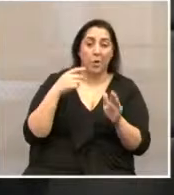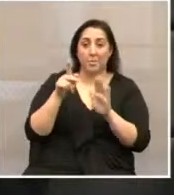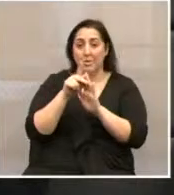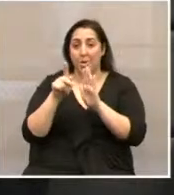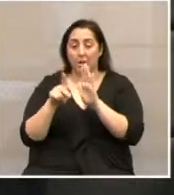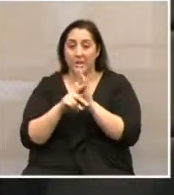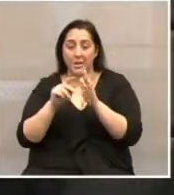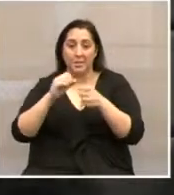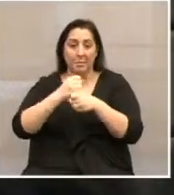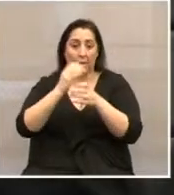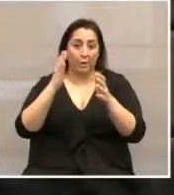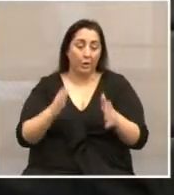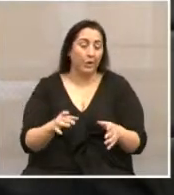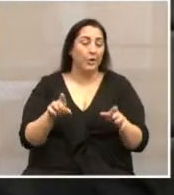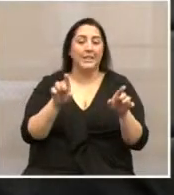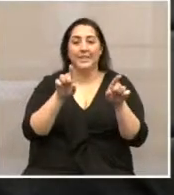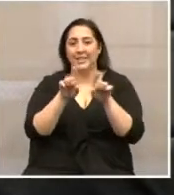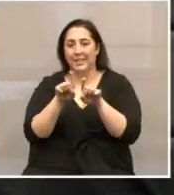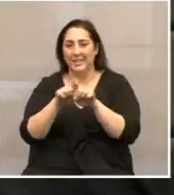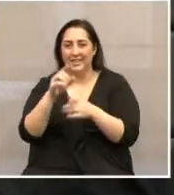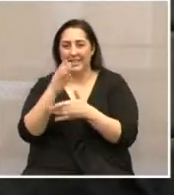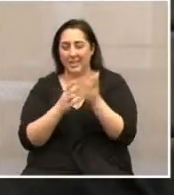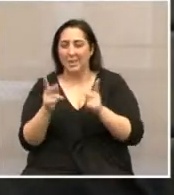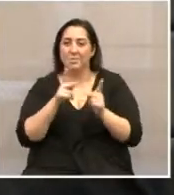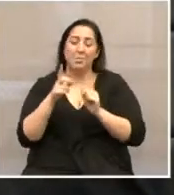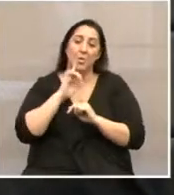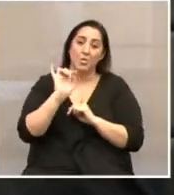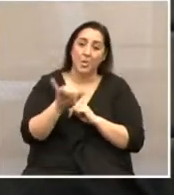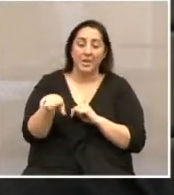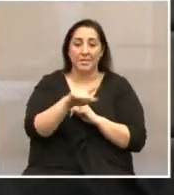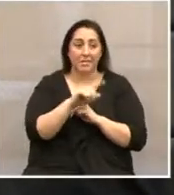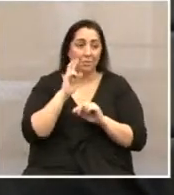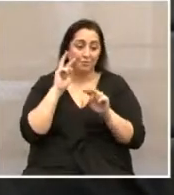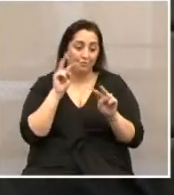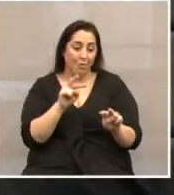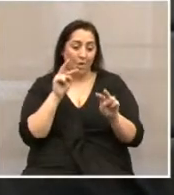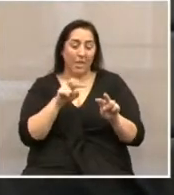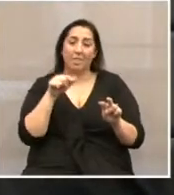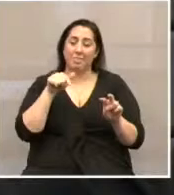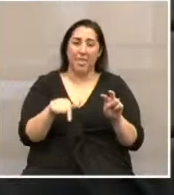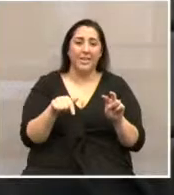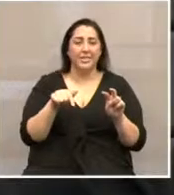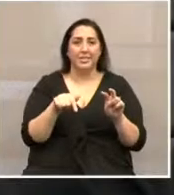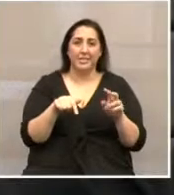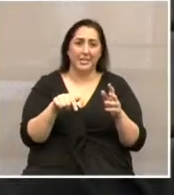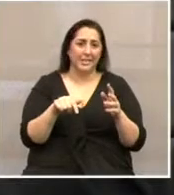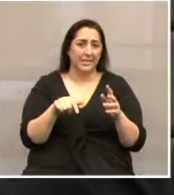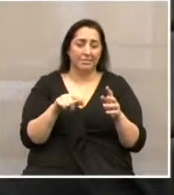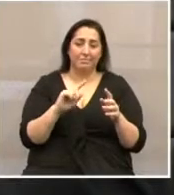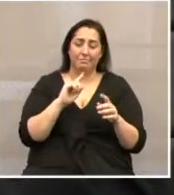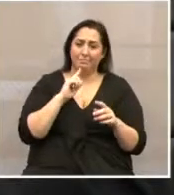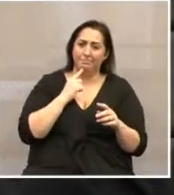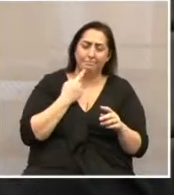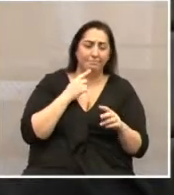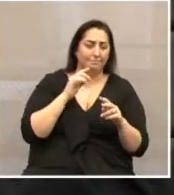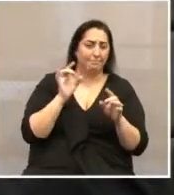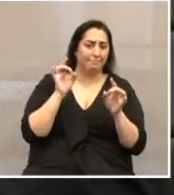of course some of the people that have really been monitoring this very, very difficult